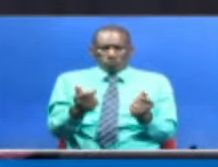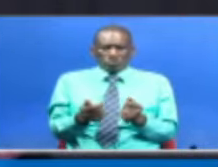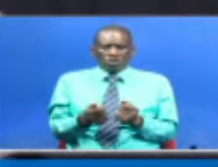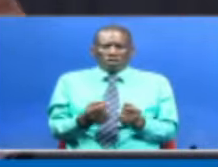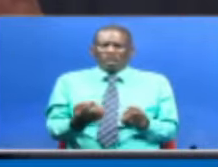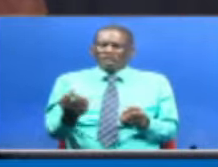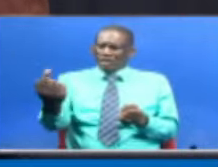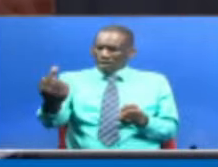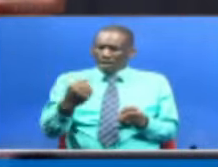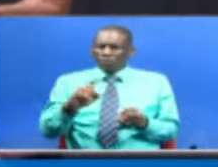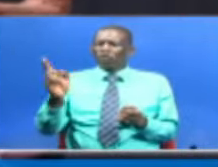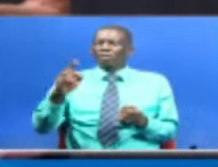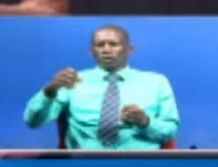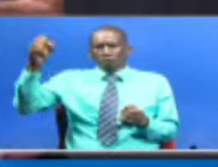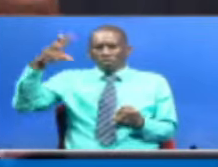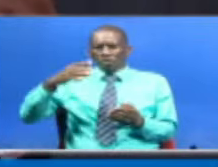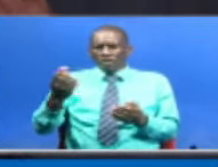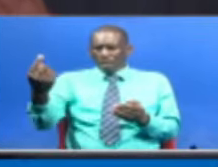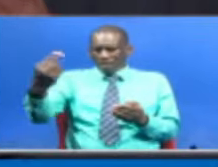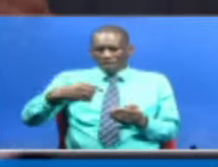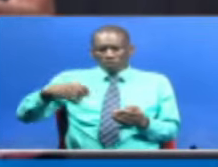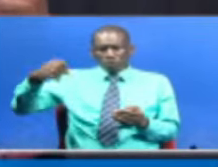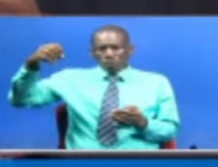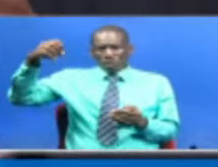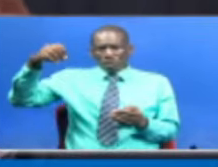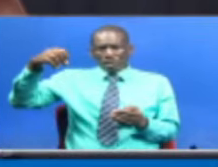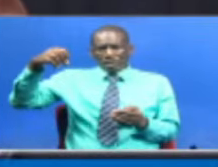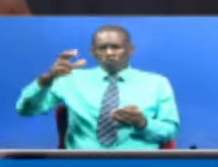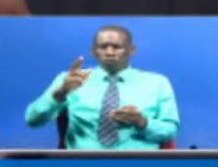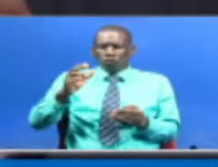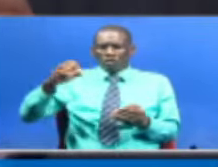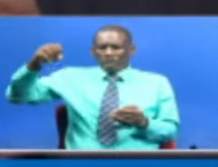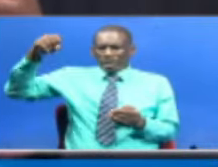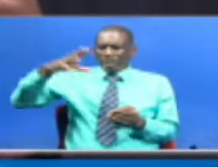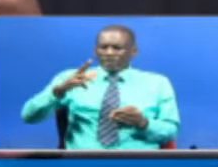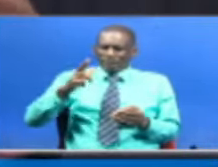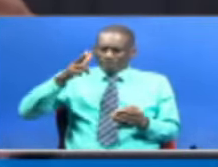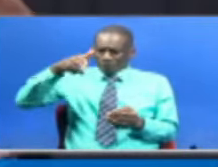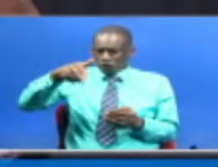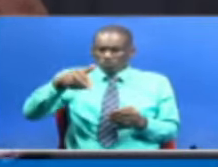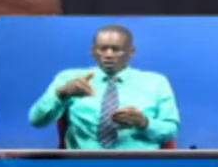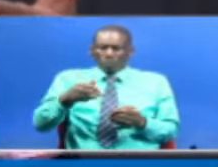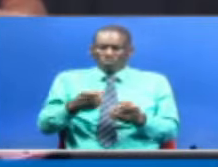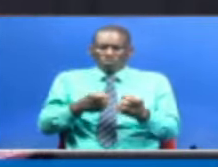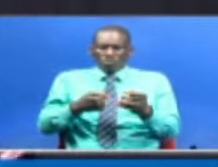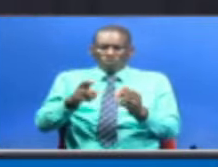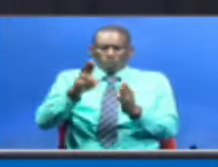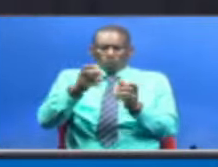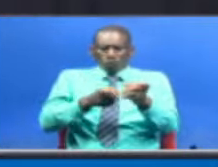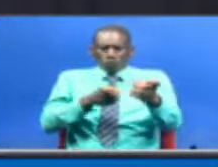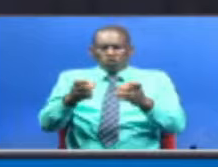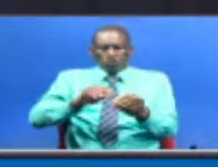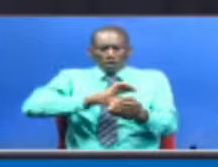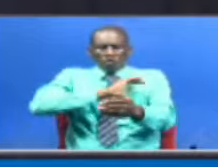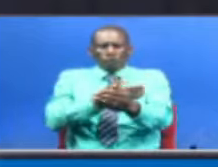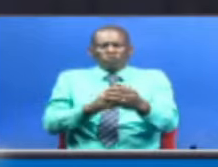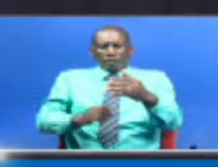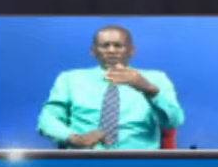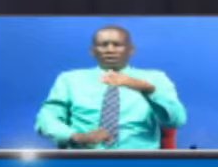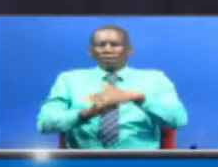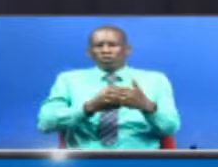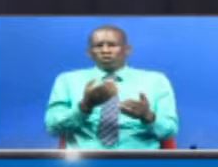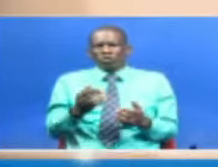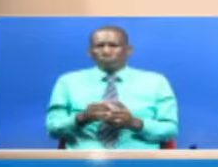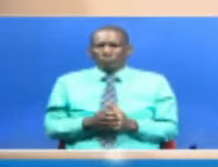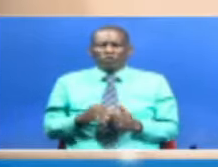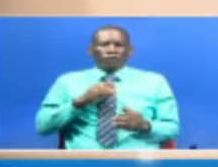to the ministry, come forward to Energy, Petroleum and Regulatory Authority, and we'll be able to support those innovations.